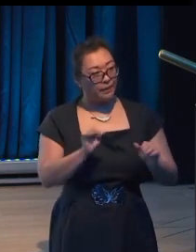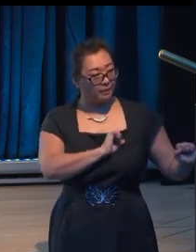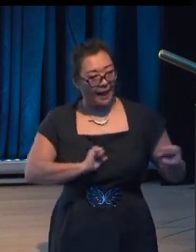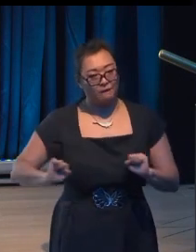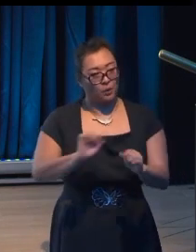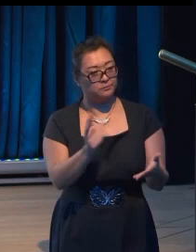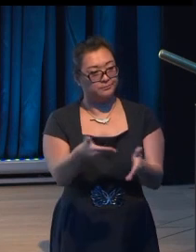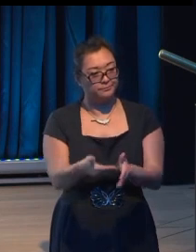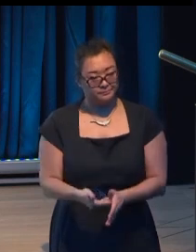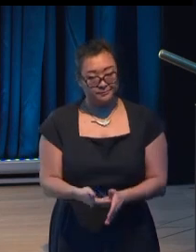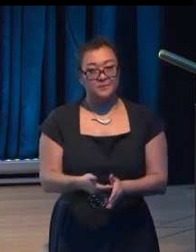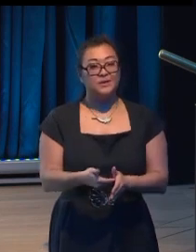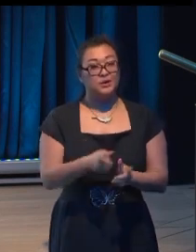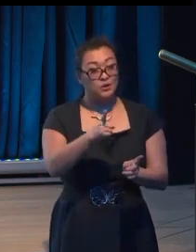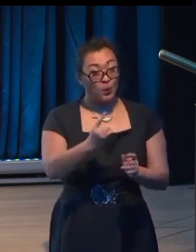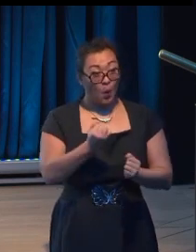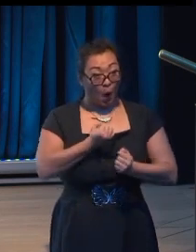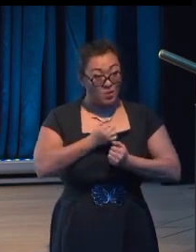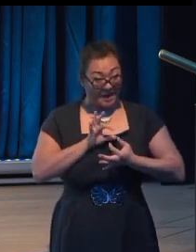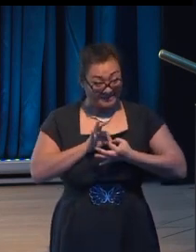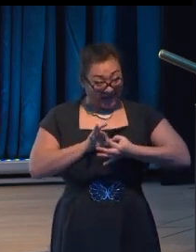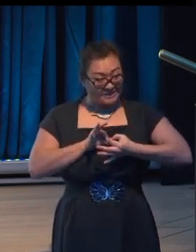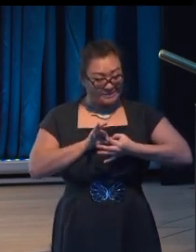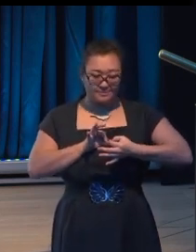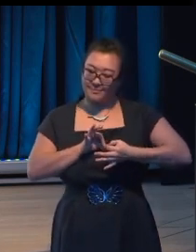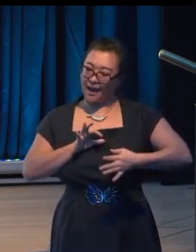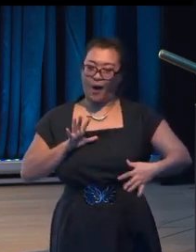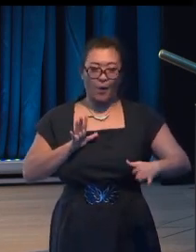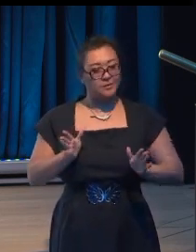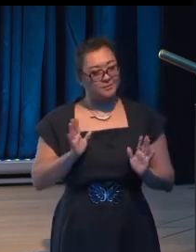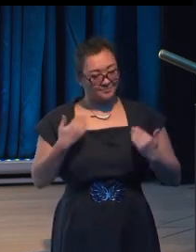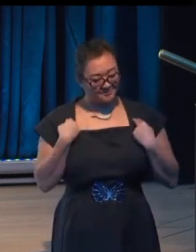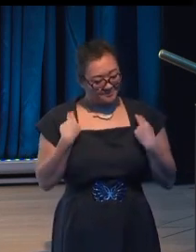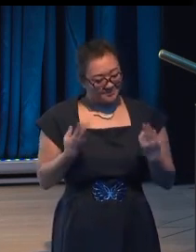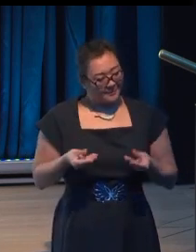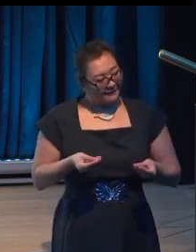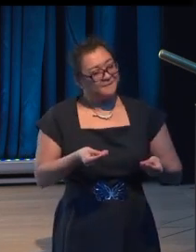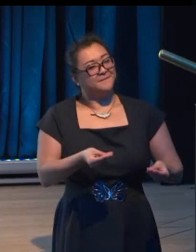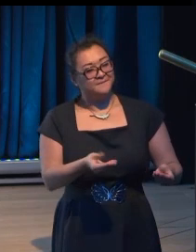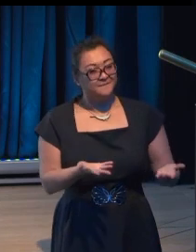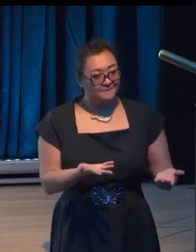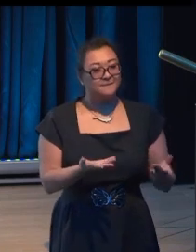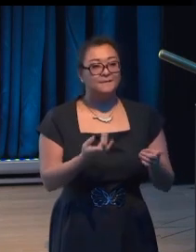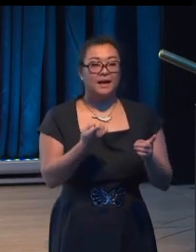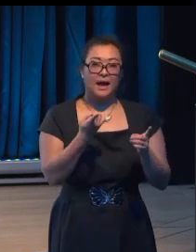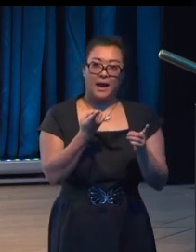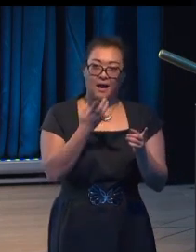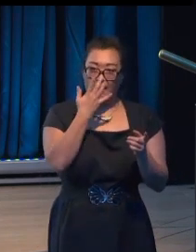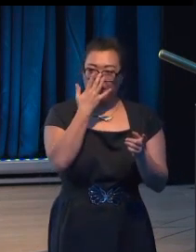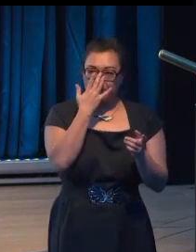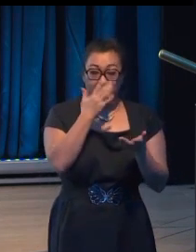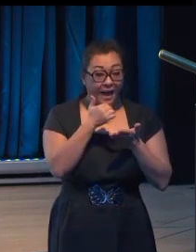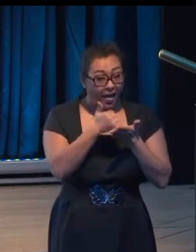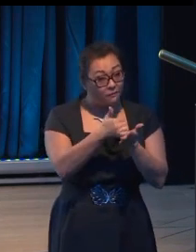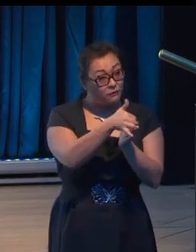go of your attachments. Do the best job you can and learn what you can, and certainly advocate for the story and the scripts when you believe that the narrative